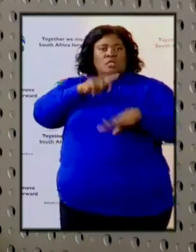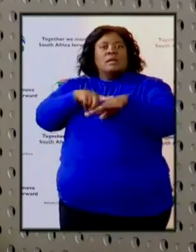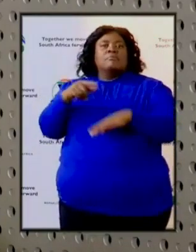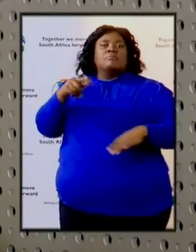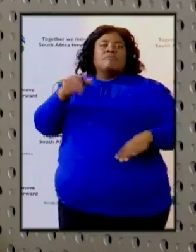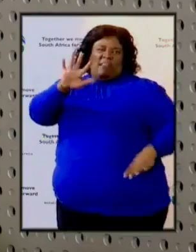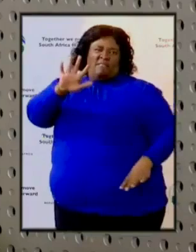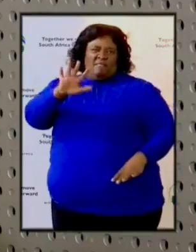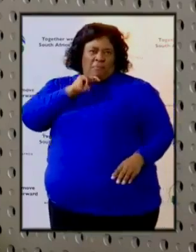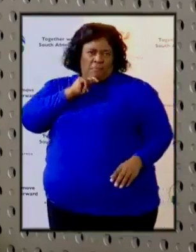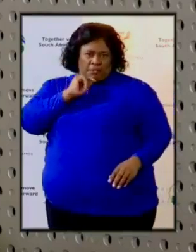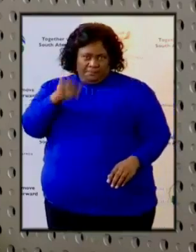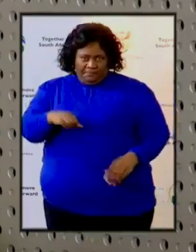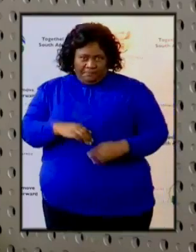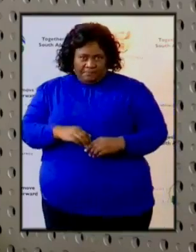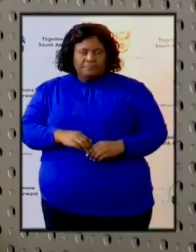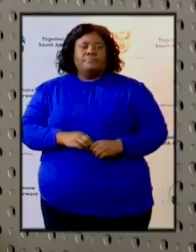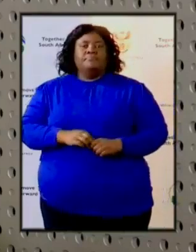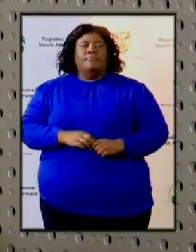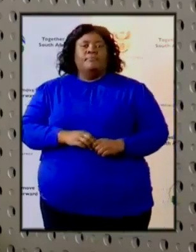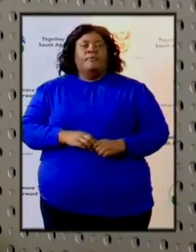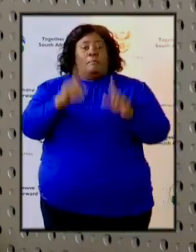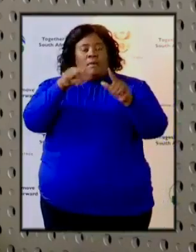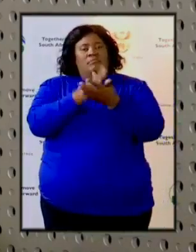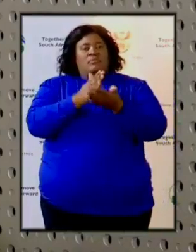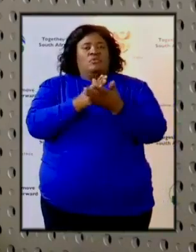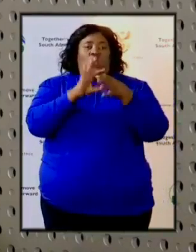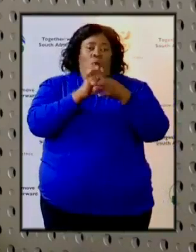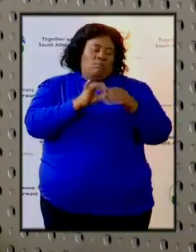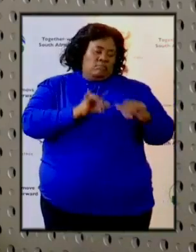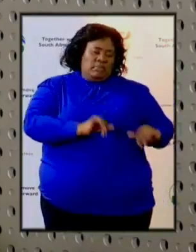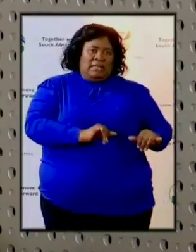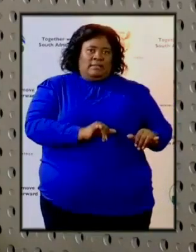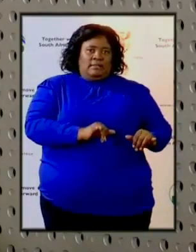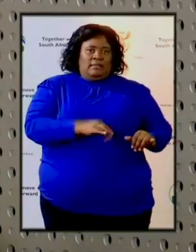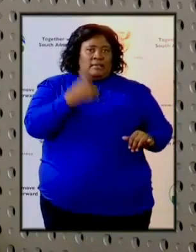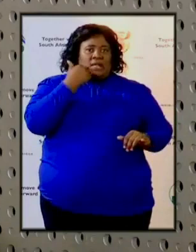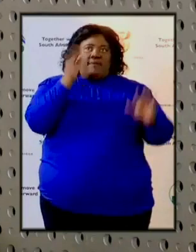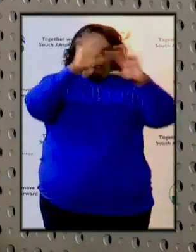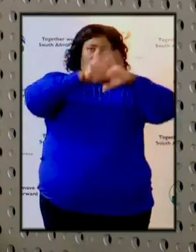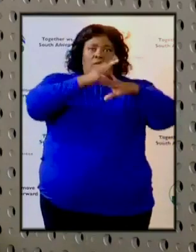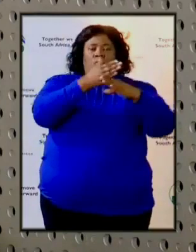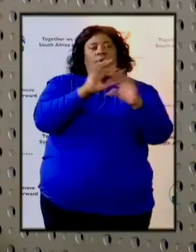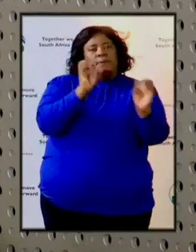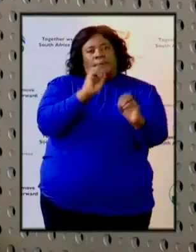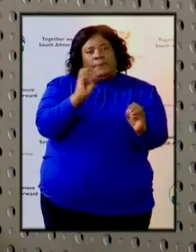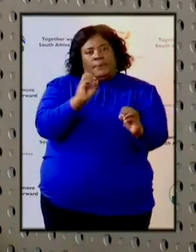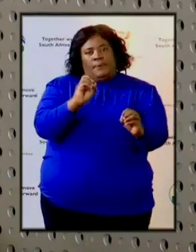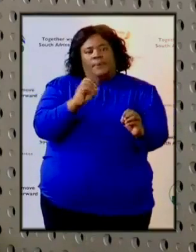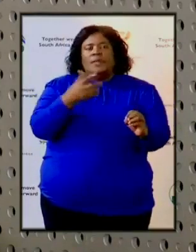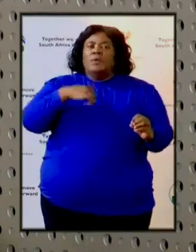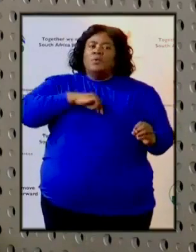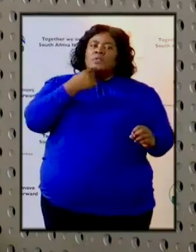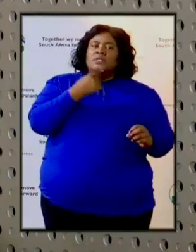Kodwa-ke njengoba sasishilo ngomgqibelo ukuthi sisenza nje inhlolomvo encane